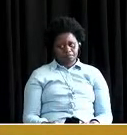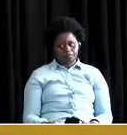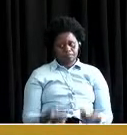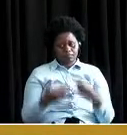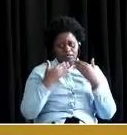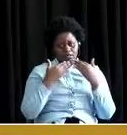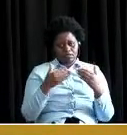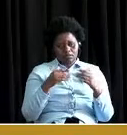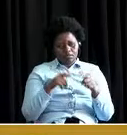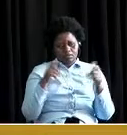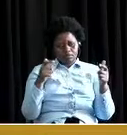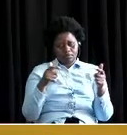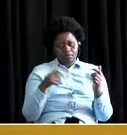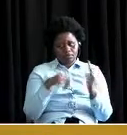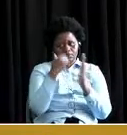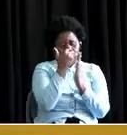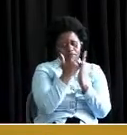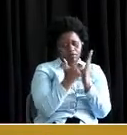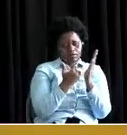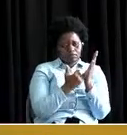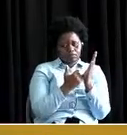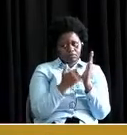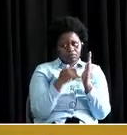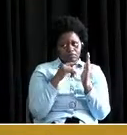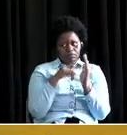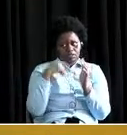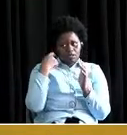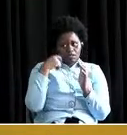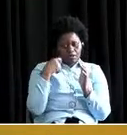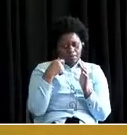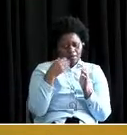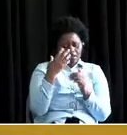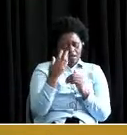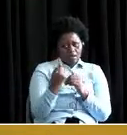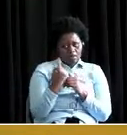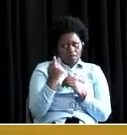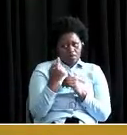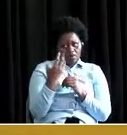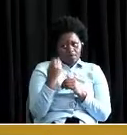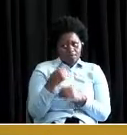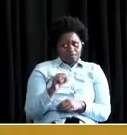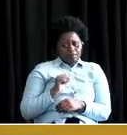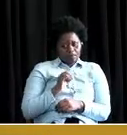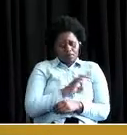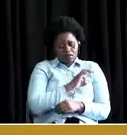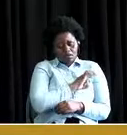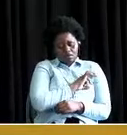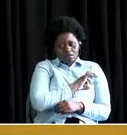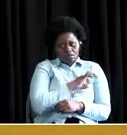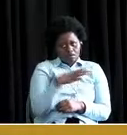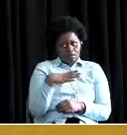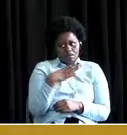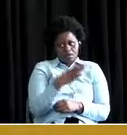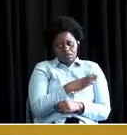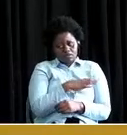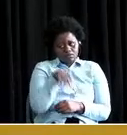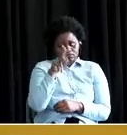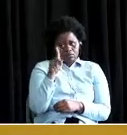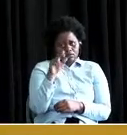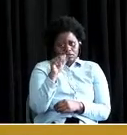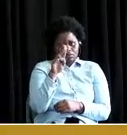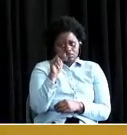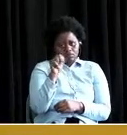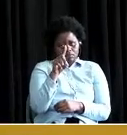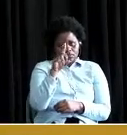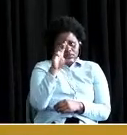Yeah, thank you very much. In the list of the speakers, I've got only the Mayor, Councillor Kaunda, as a speaker, His